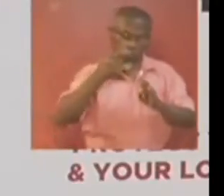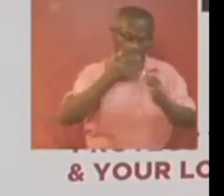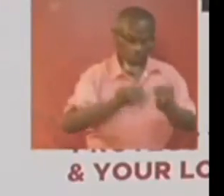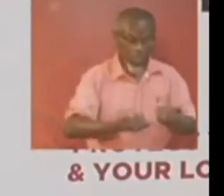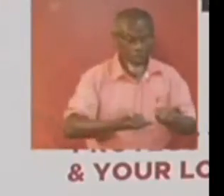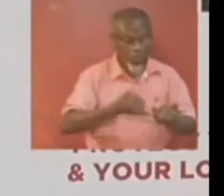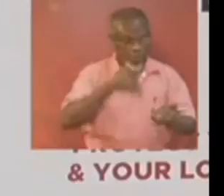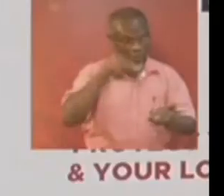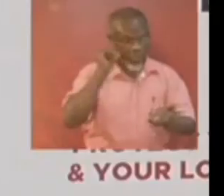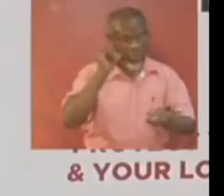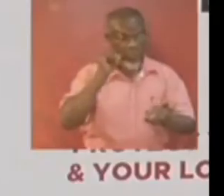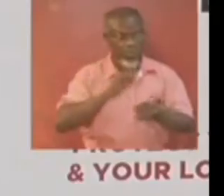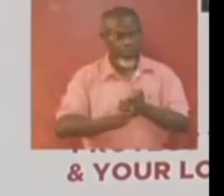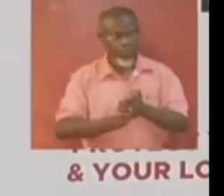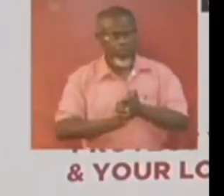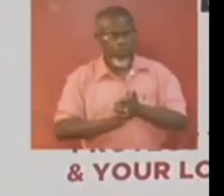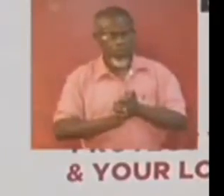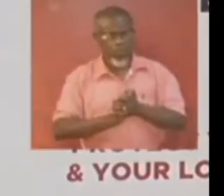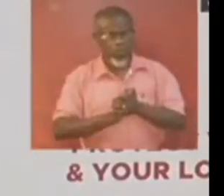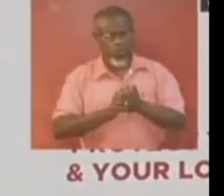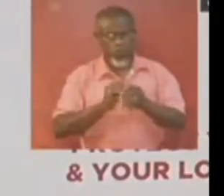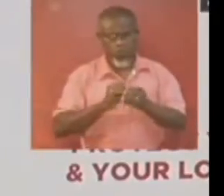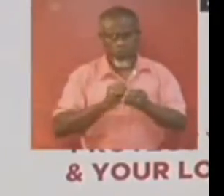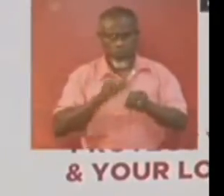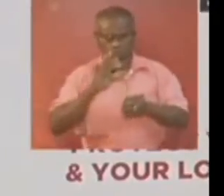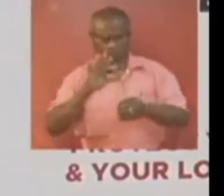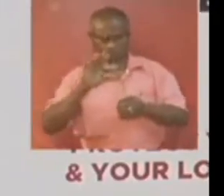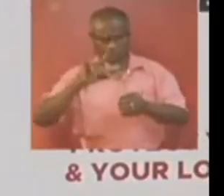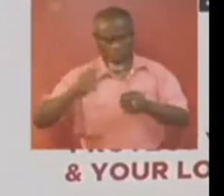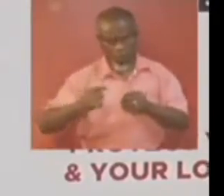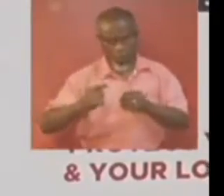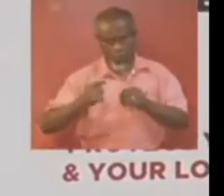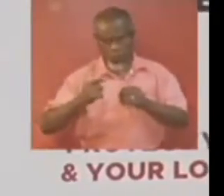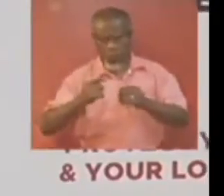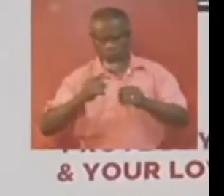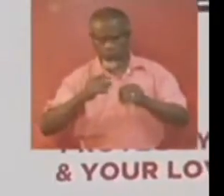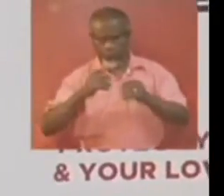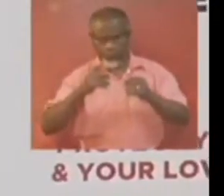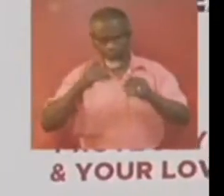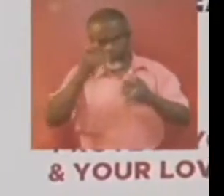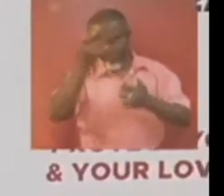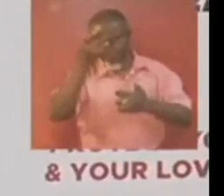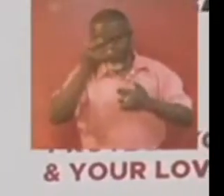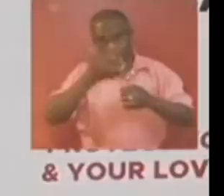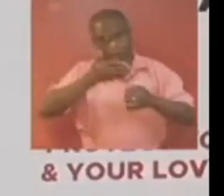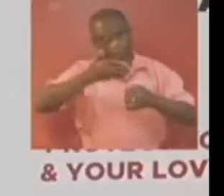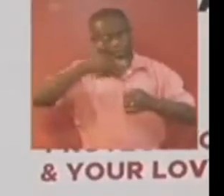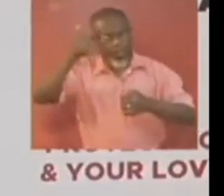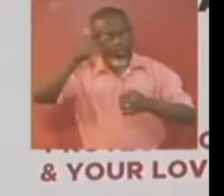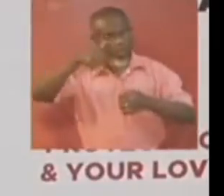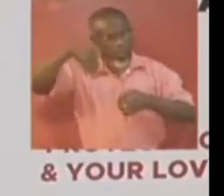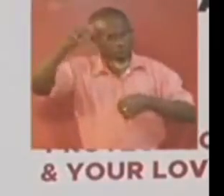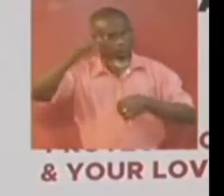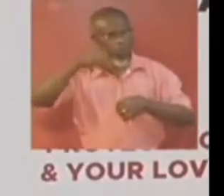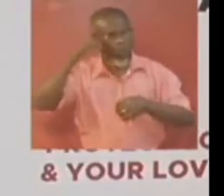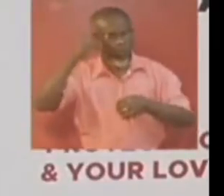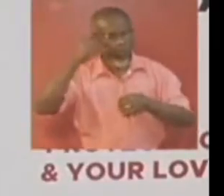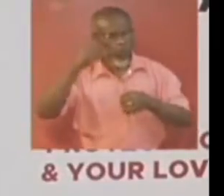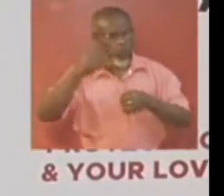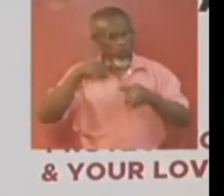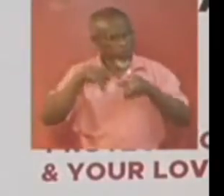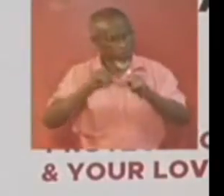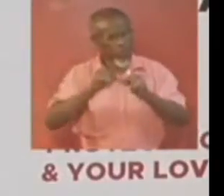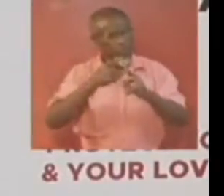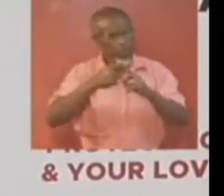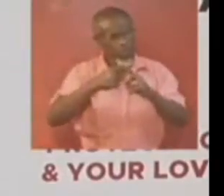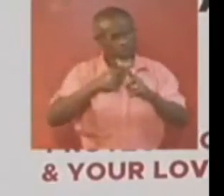a total of 5,639 recovered patients and 734 total active positive